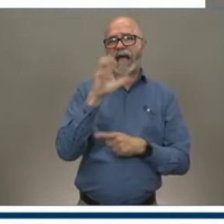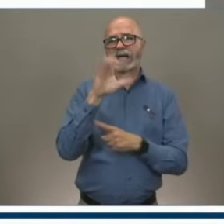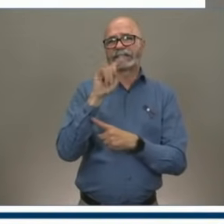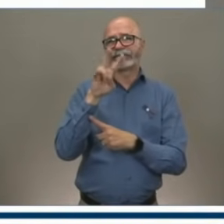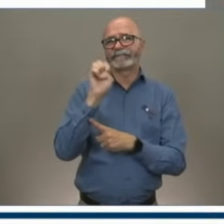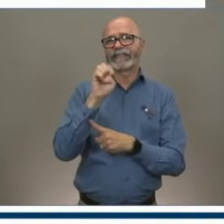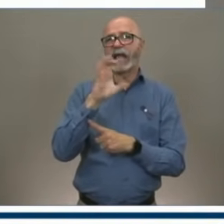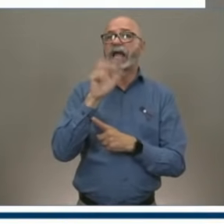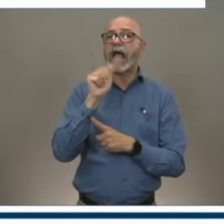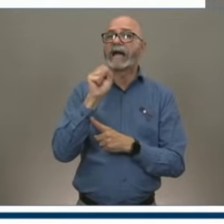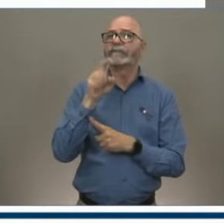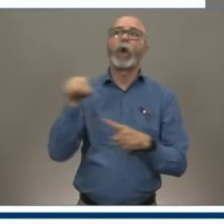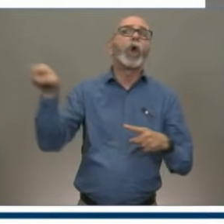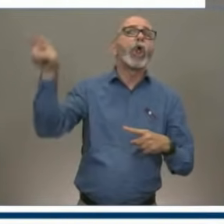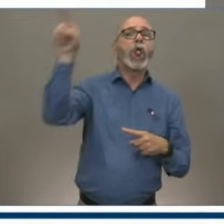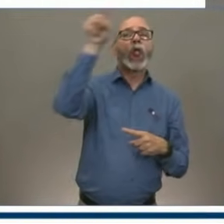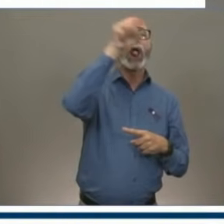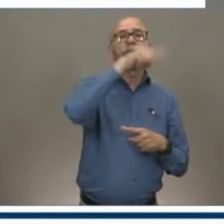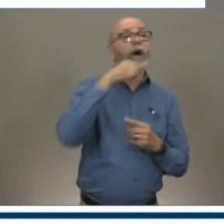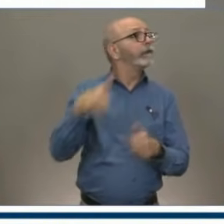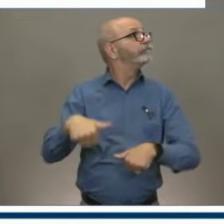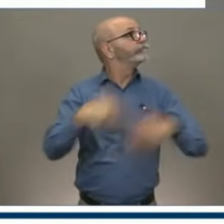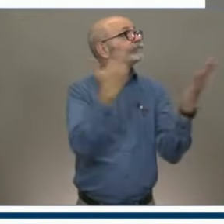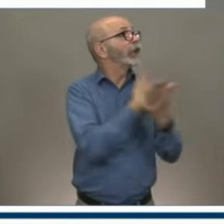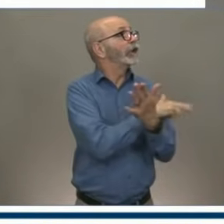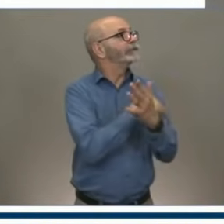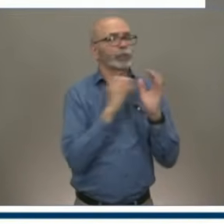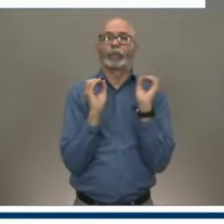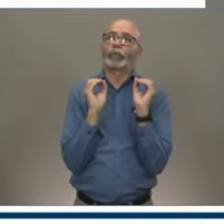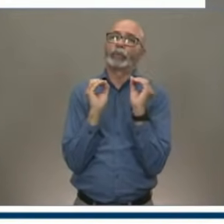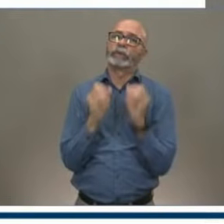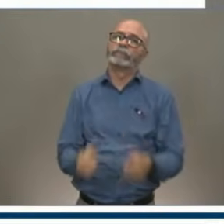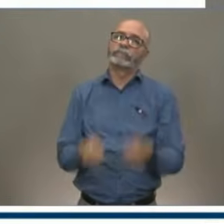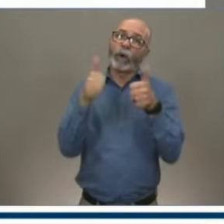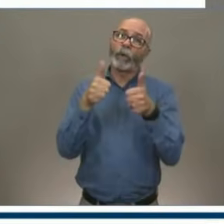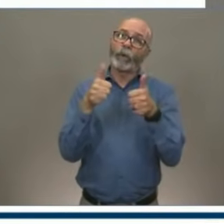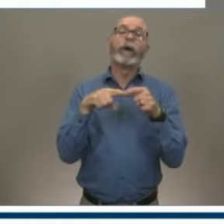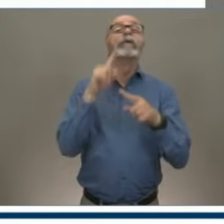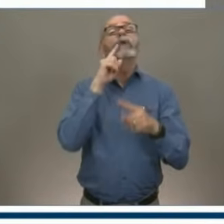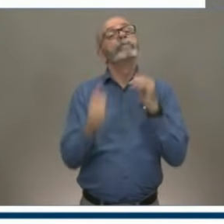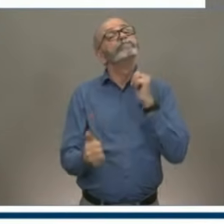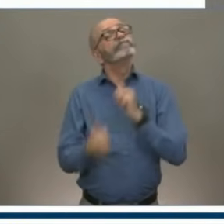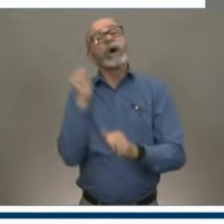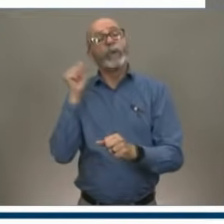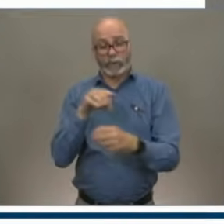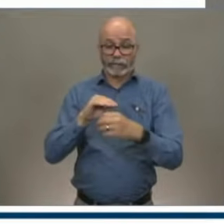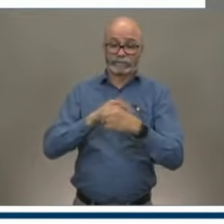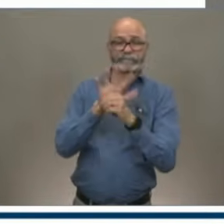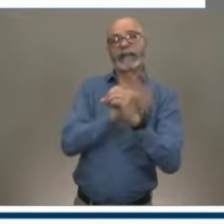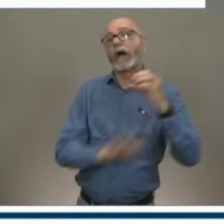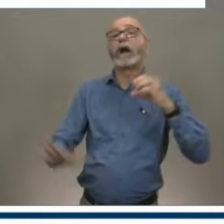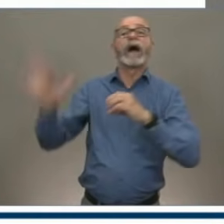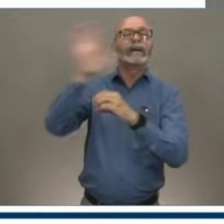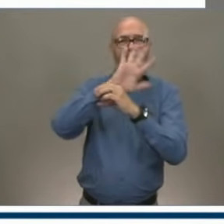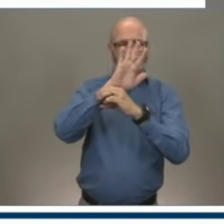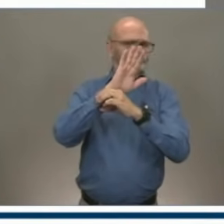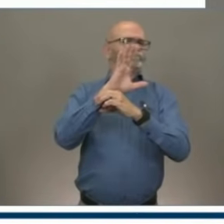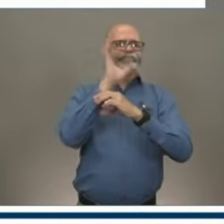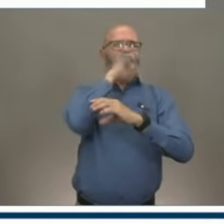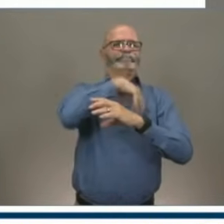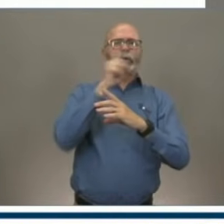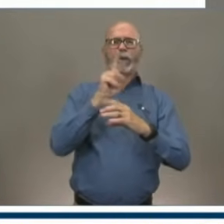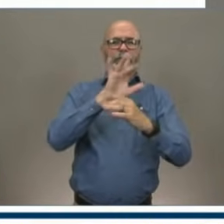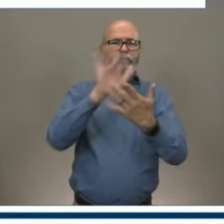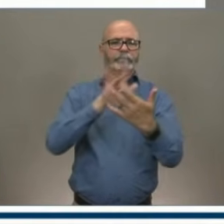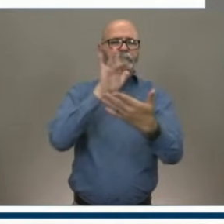in hospital. And while the majority of our virus activity is still concentrated in the metro area, we are seeing some activity